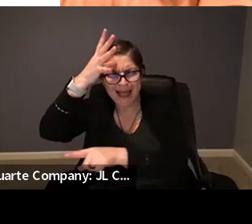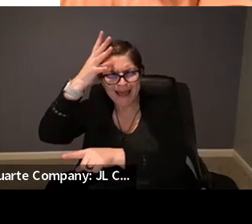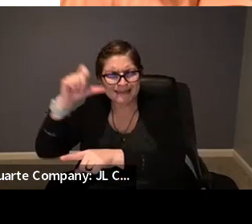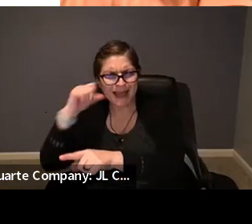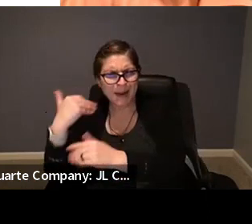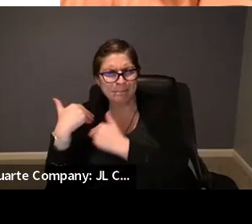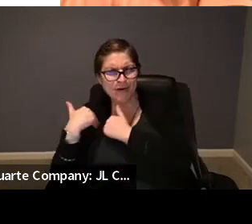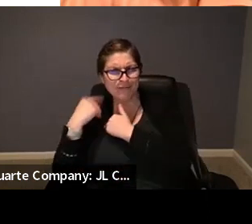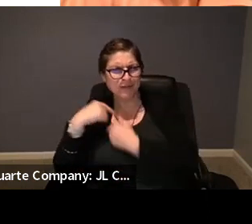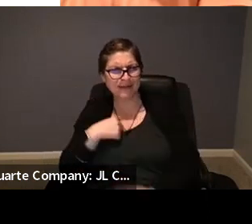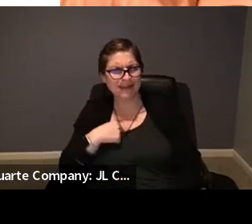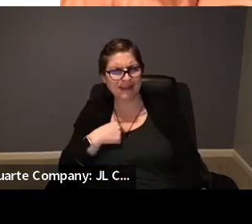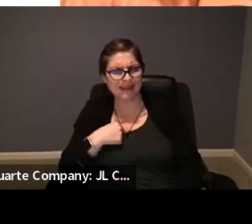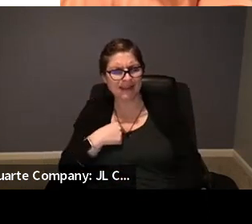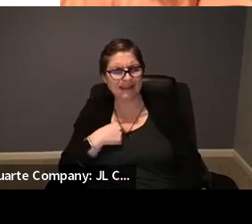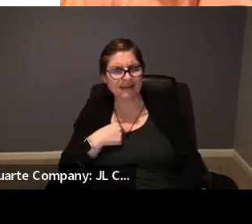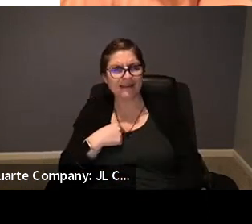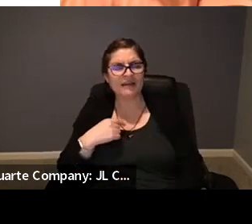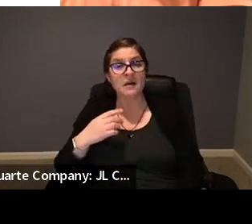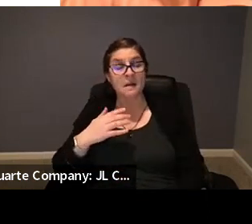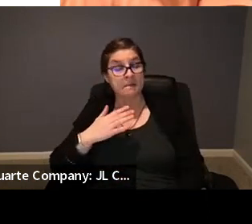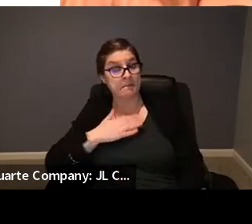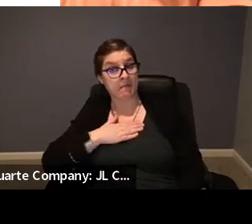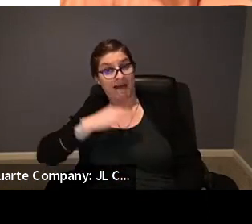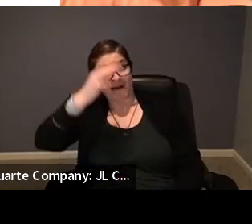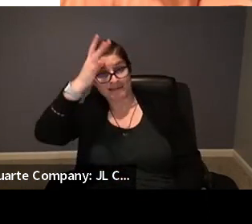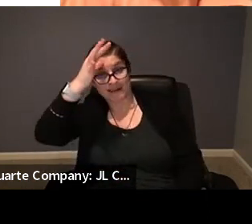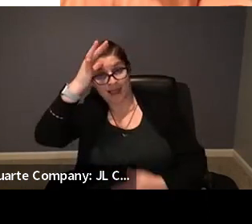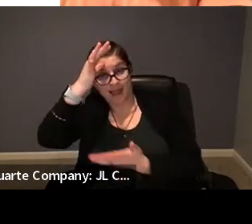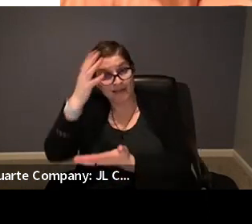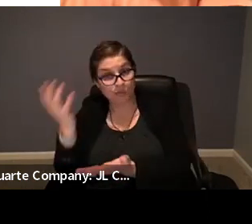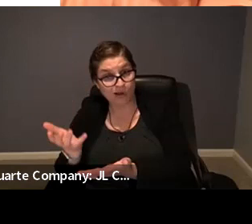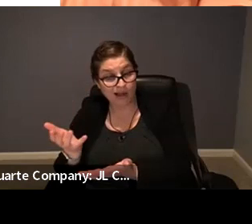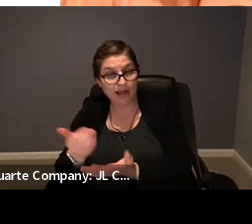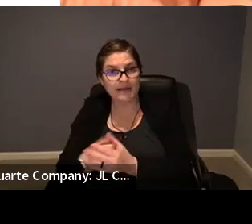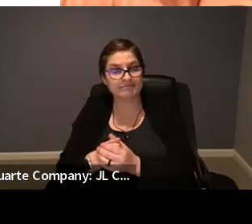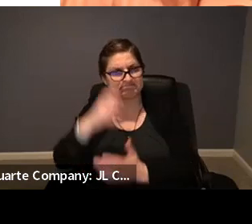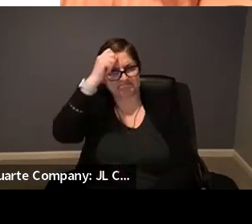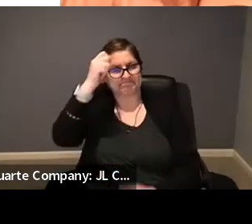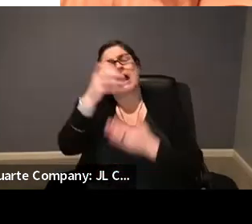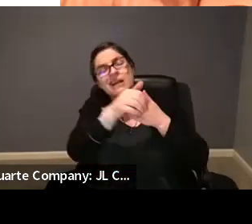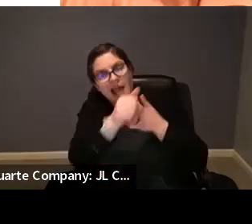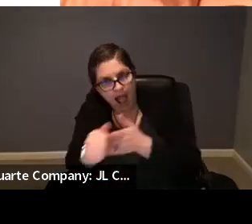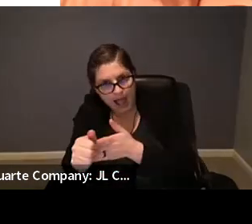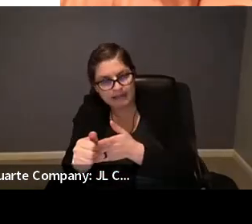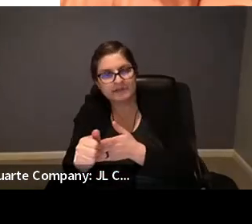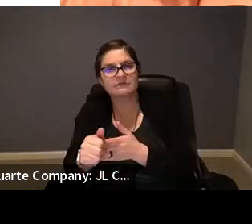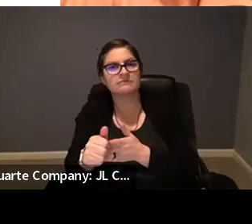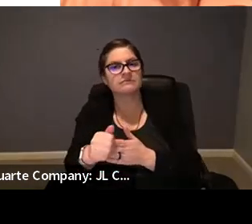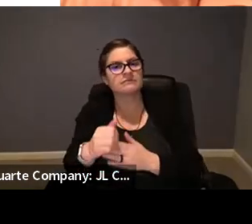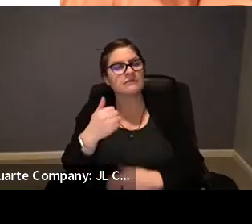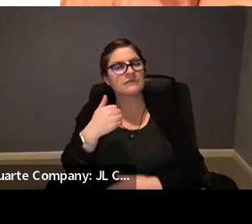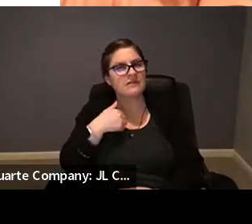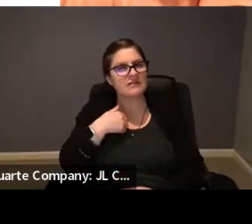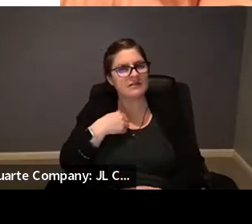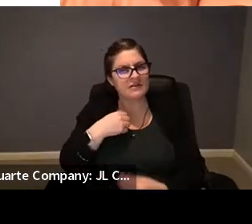me. What he was a guide. Seeing